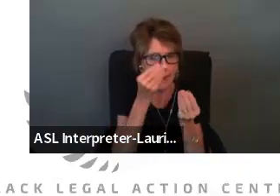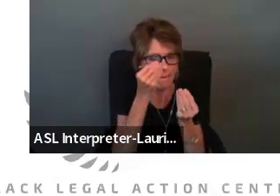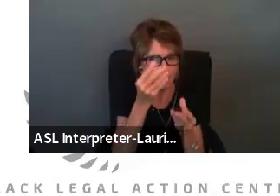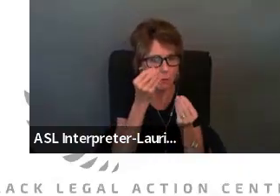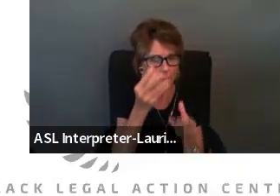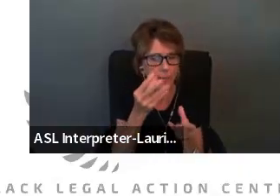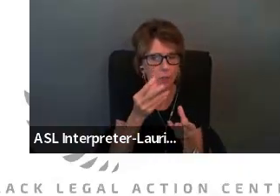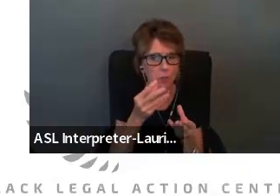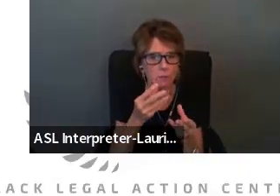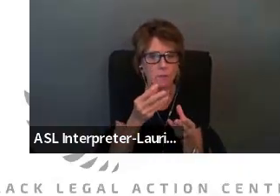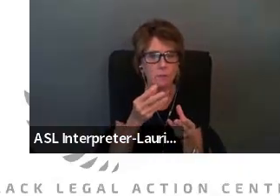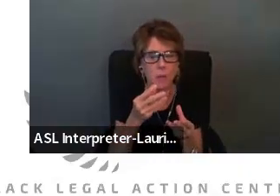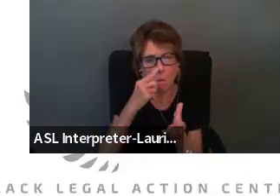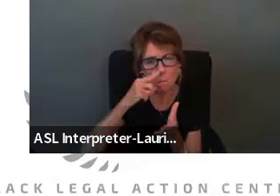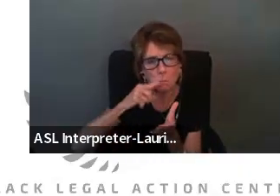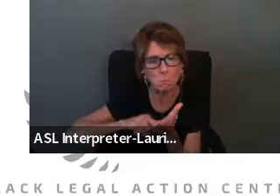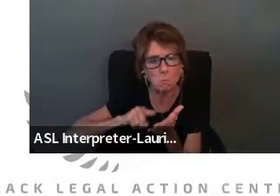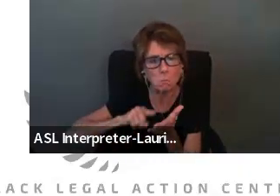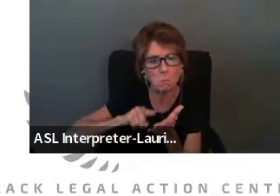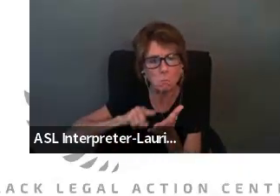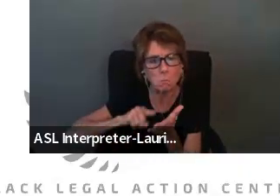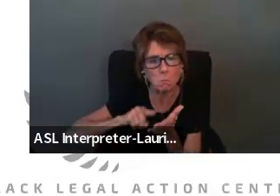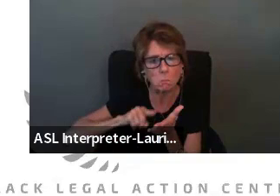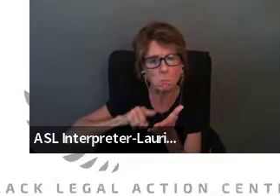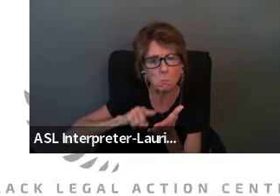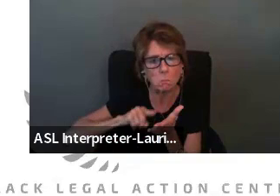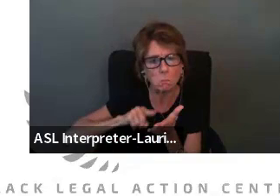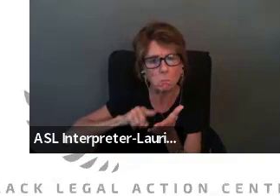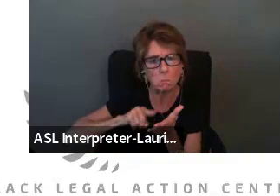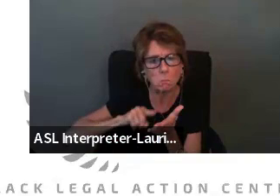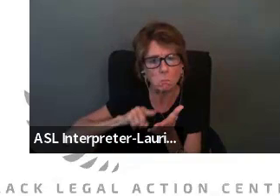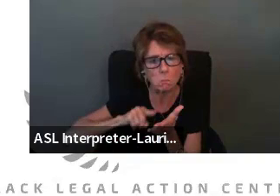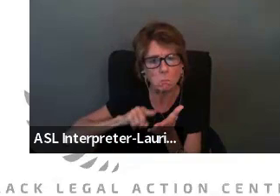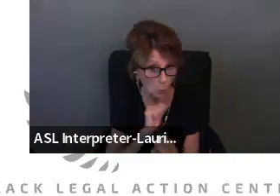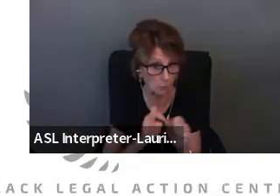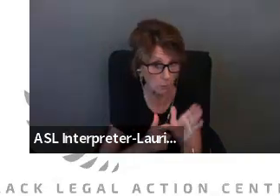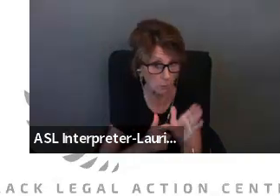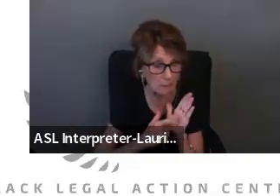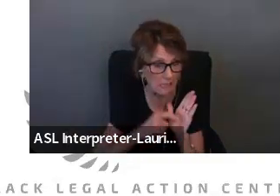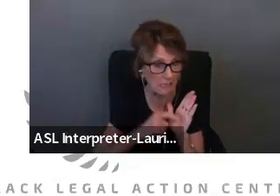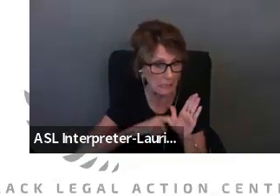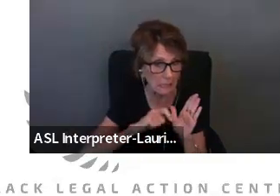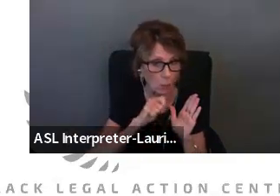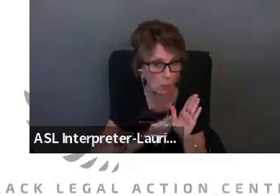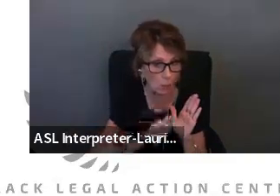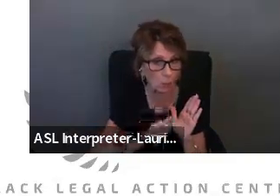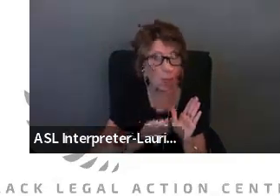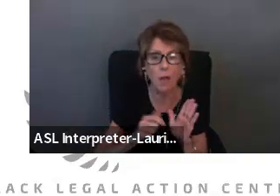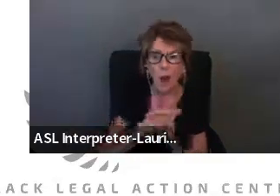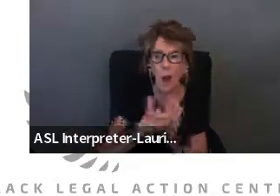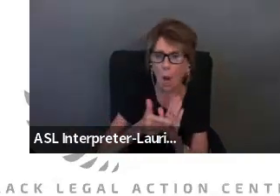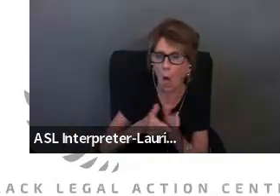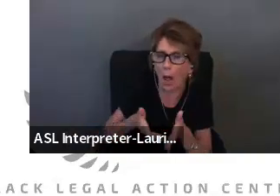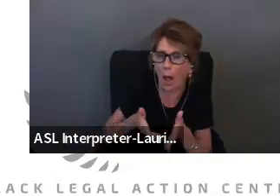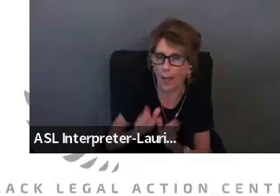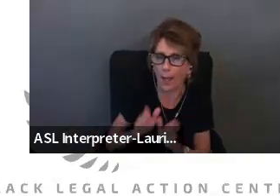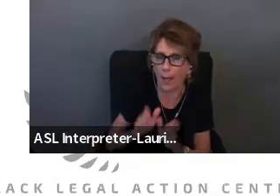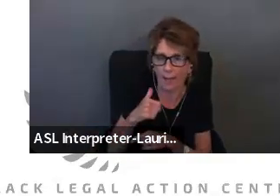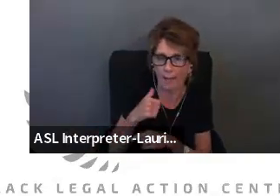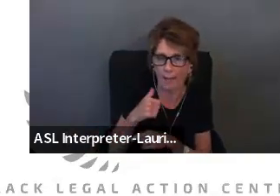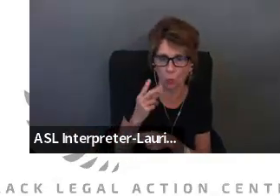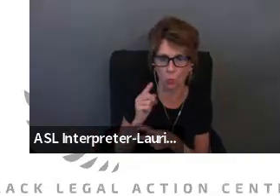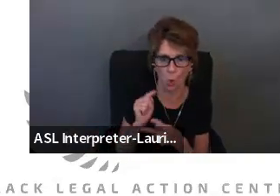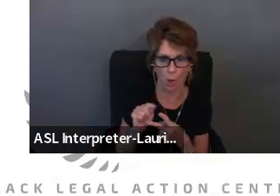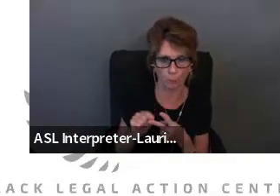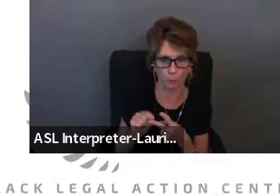the information to see if there is really a need. The law gives the landlord both options. So if